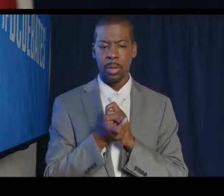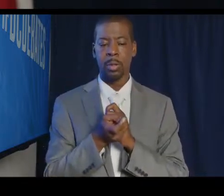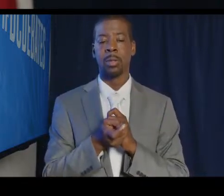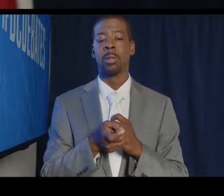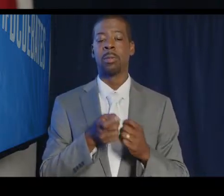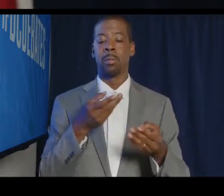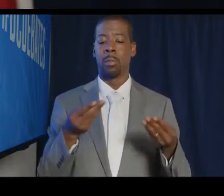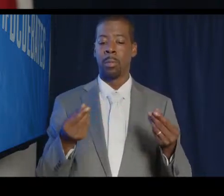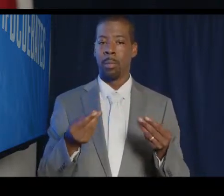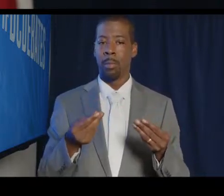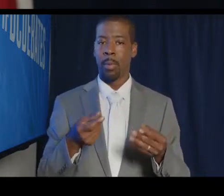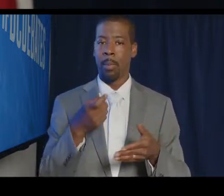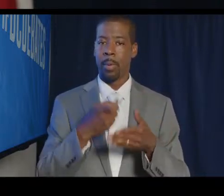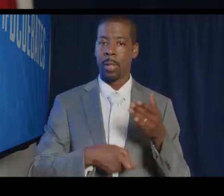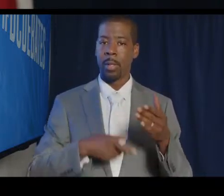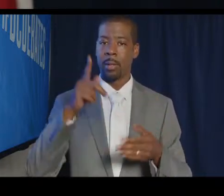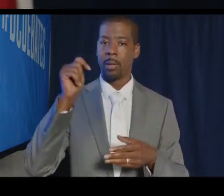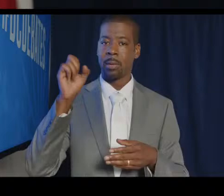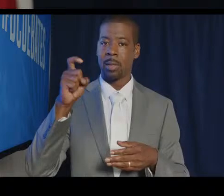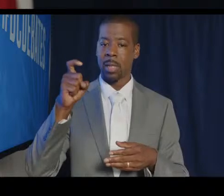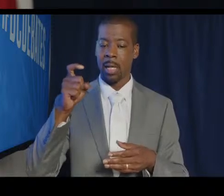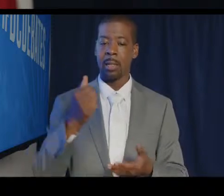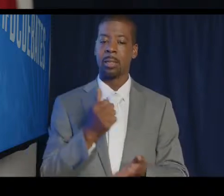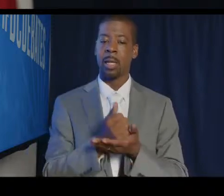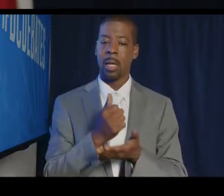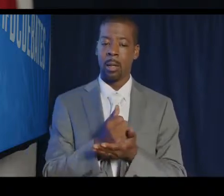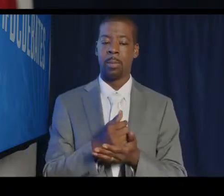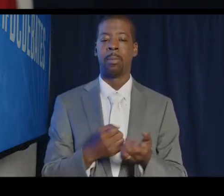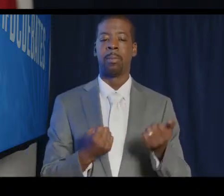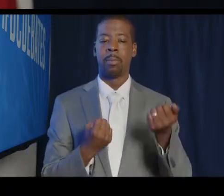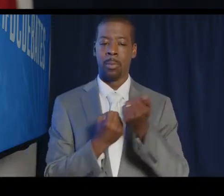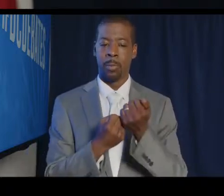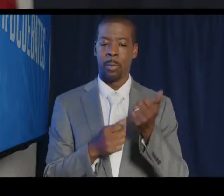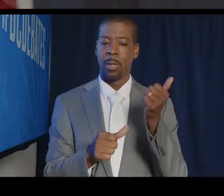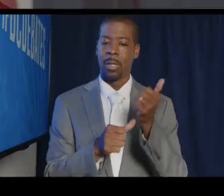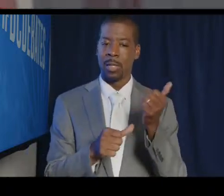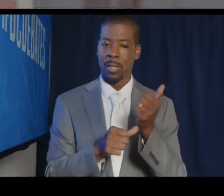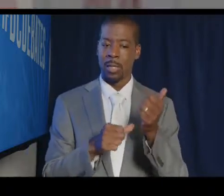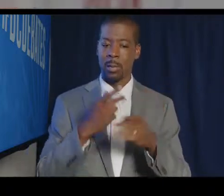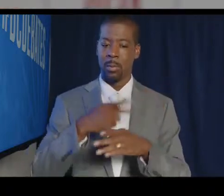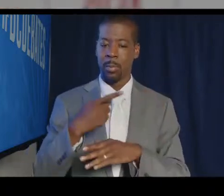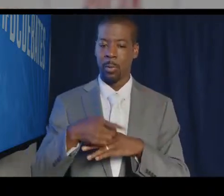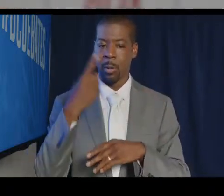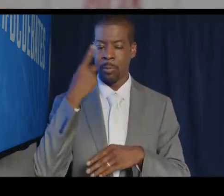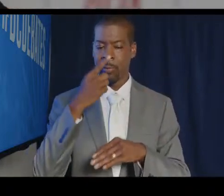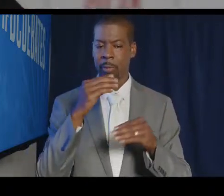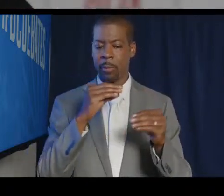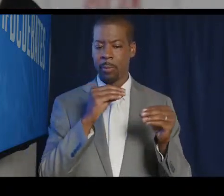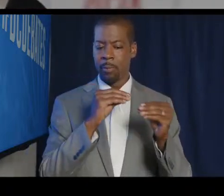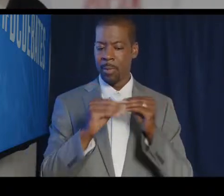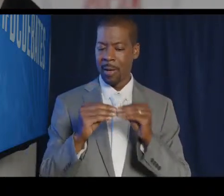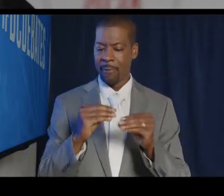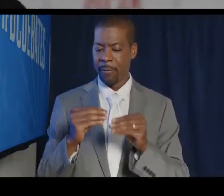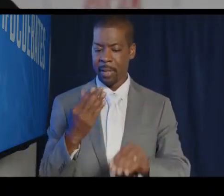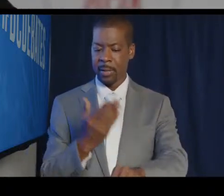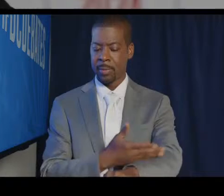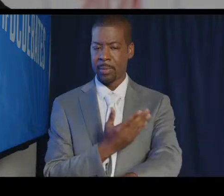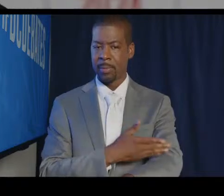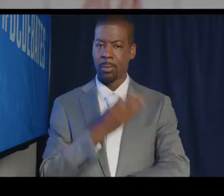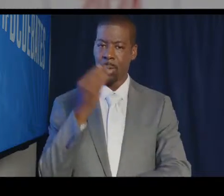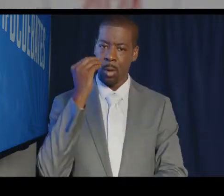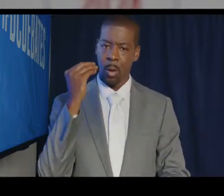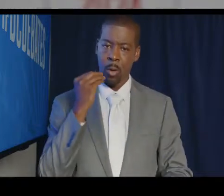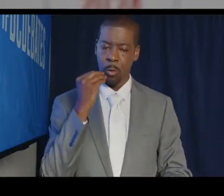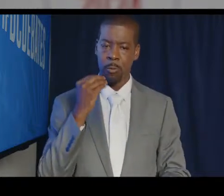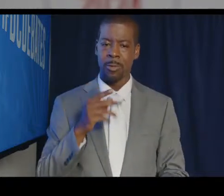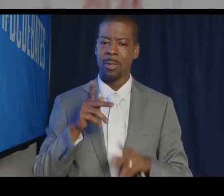to assistance helping people fix up their homes, all to the end of making sure that even as these communities change and get the amenities that people have